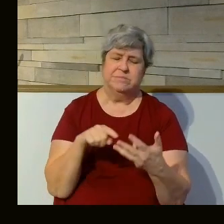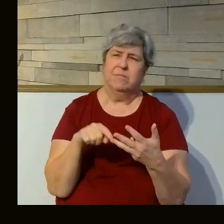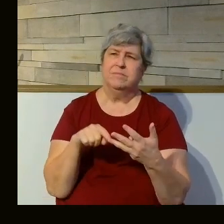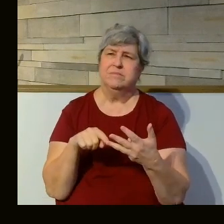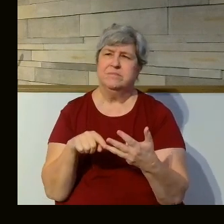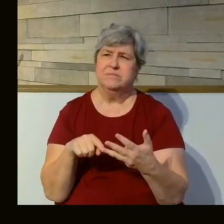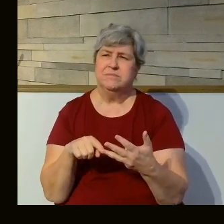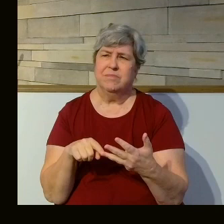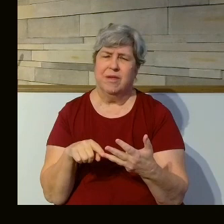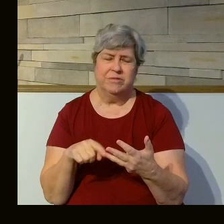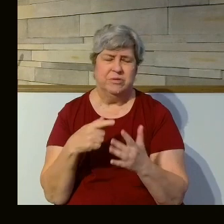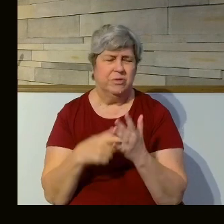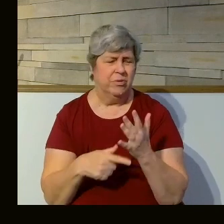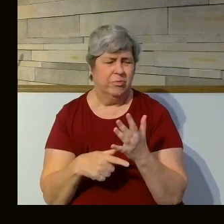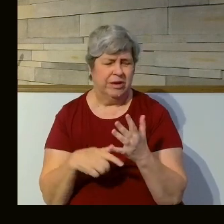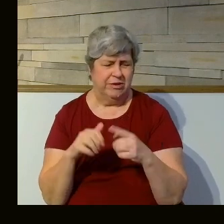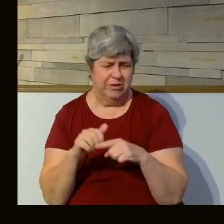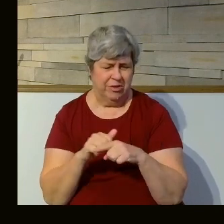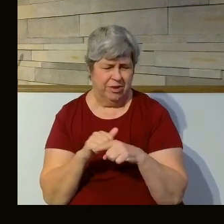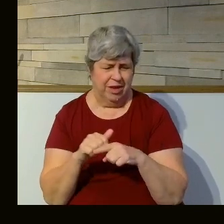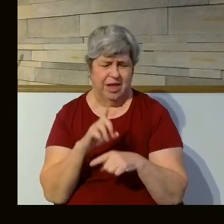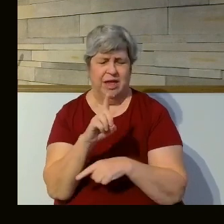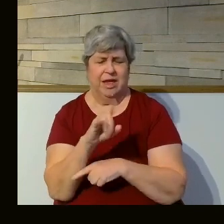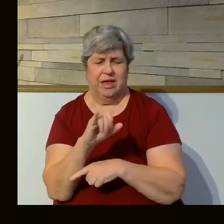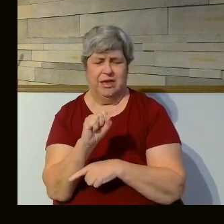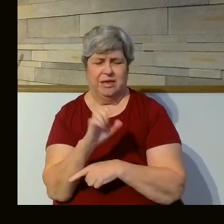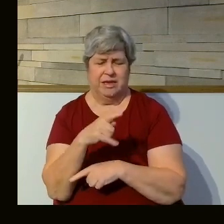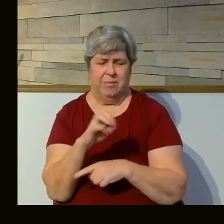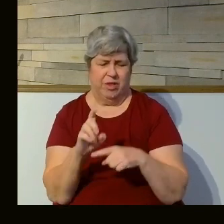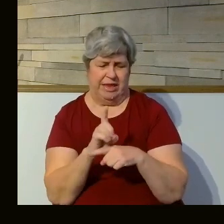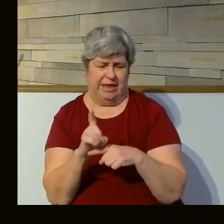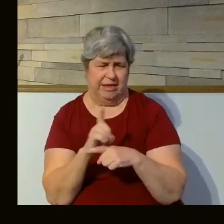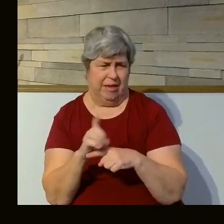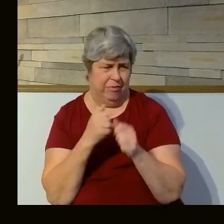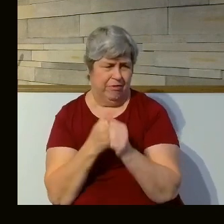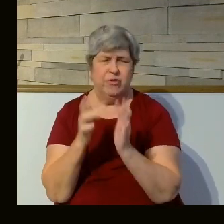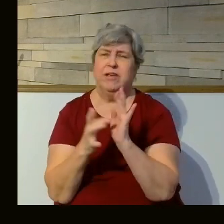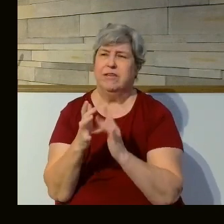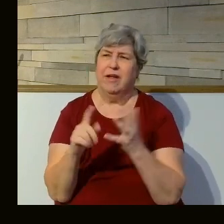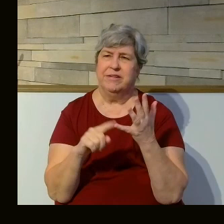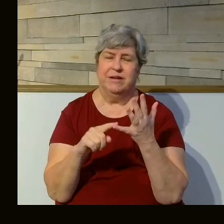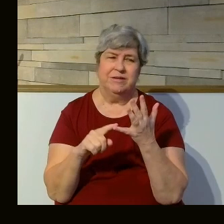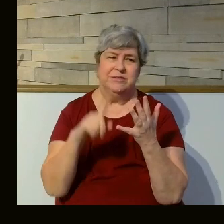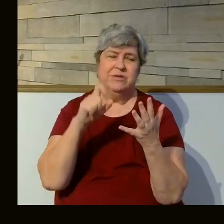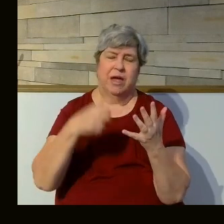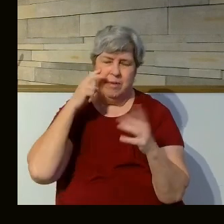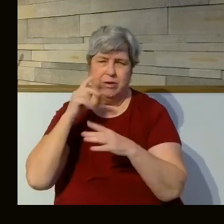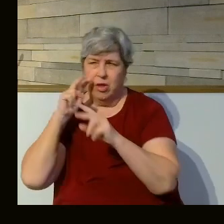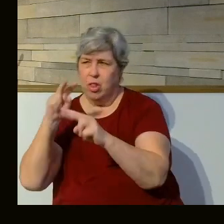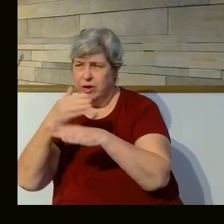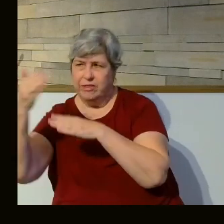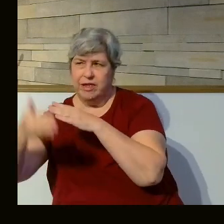Then we're going to come back and look overall again at what is discipleship. And then the conclusion is we have to keep the end in